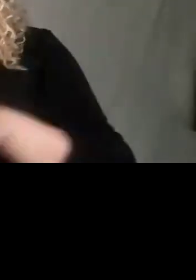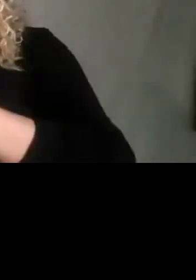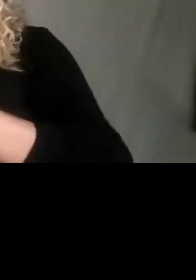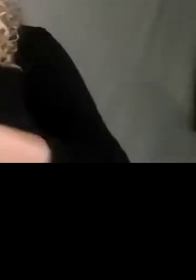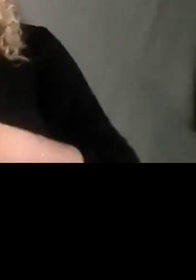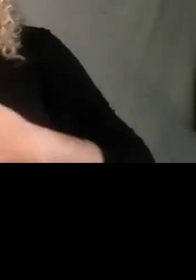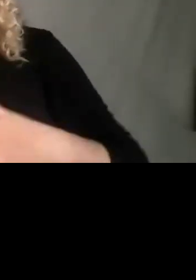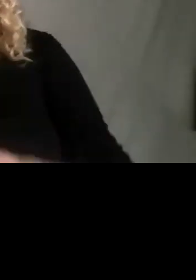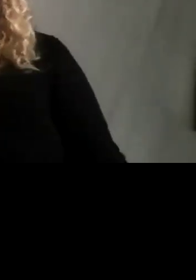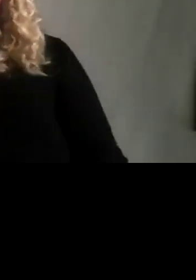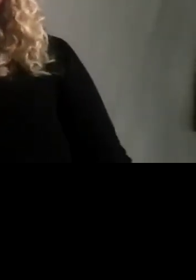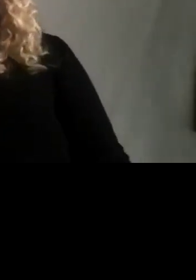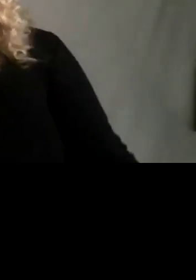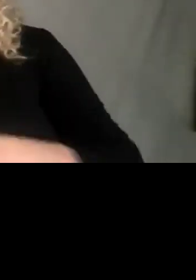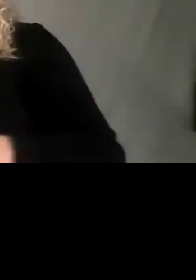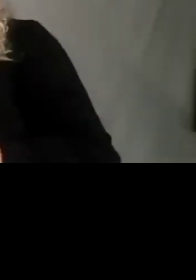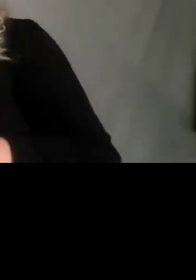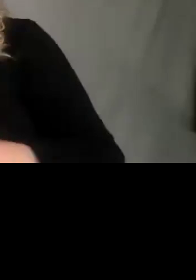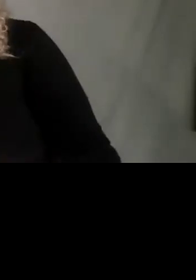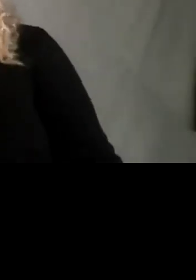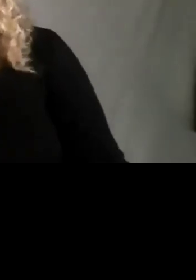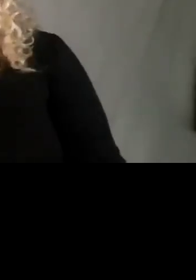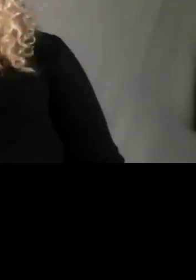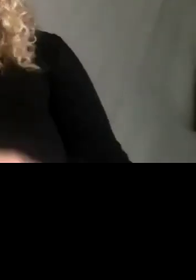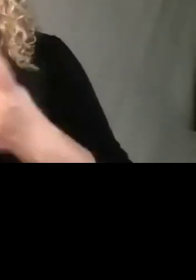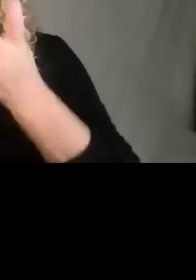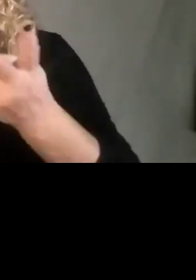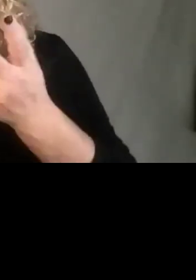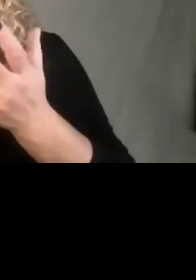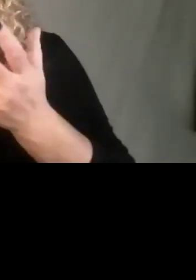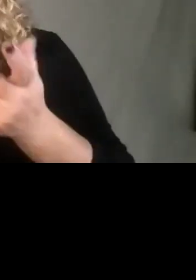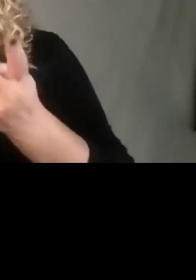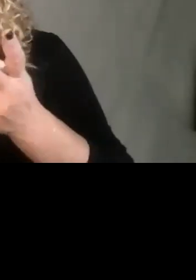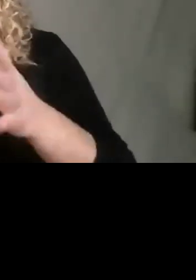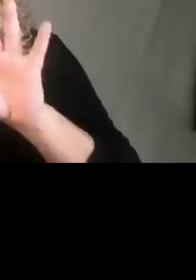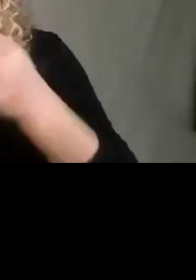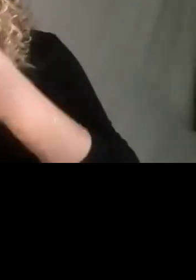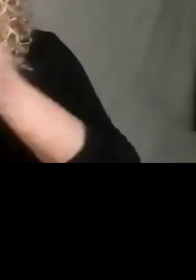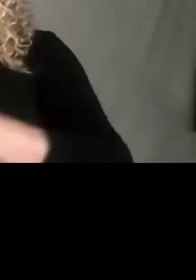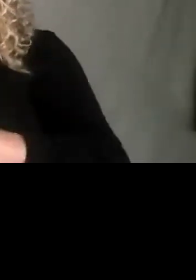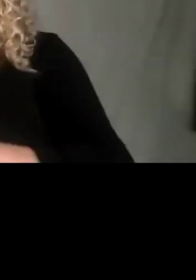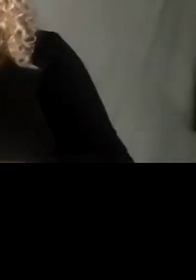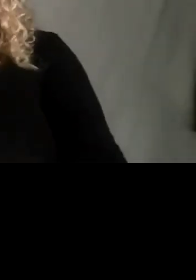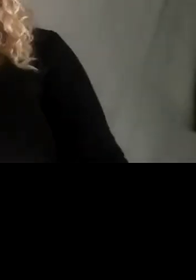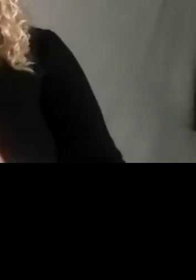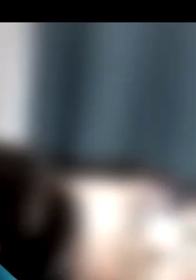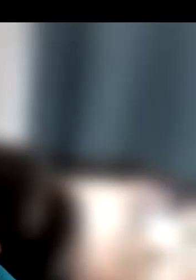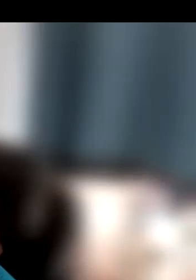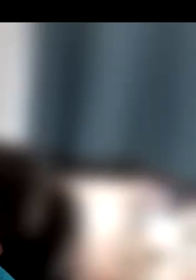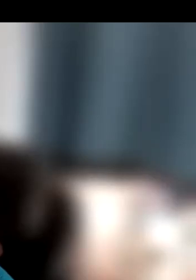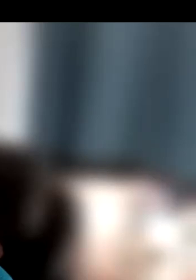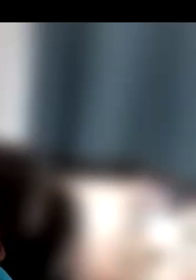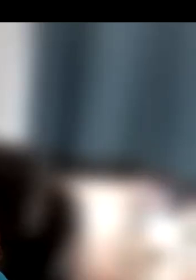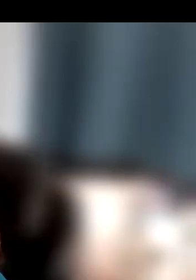volunteering, golfing, traveling, and seeing her family grow. So without further ado, I'm going to pass the mic to Jennifer.